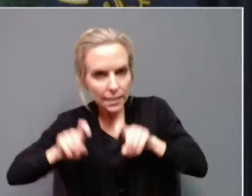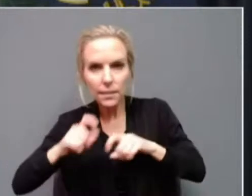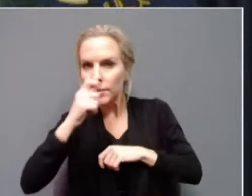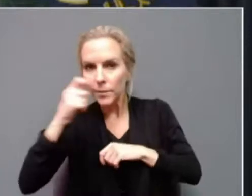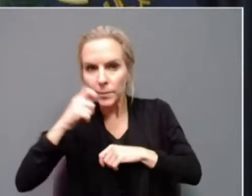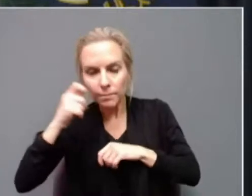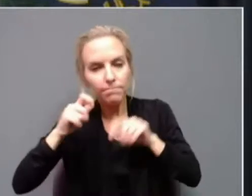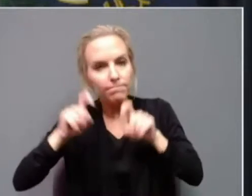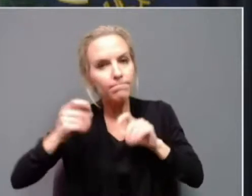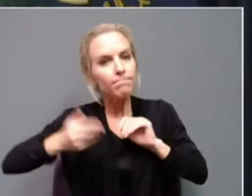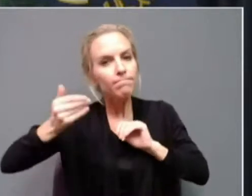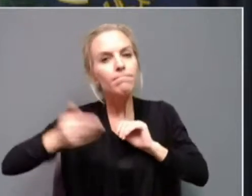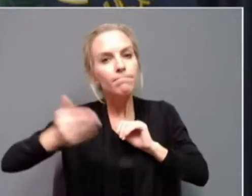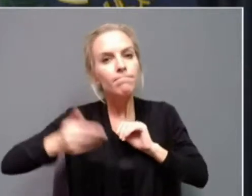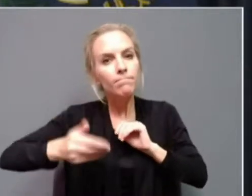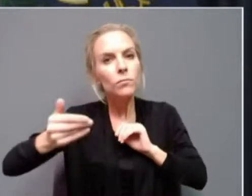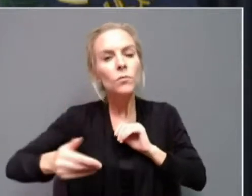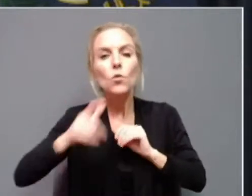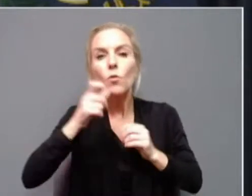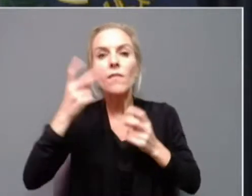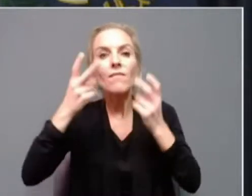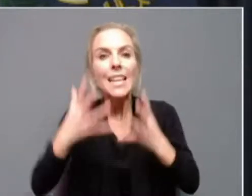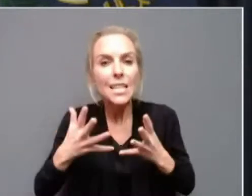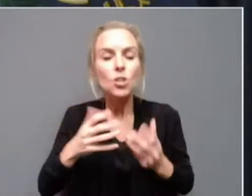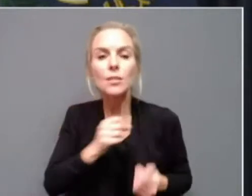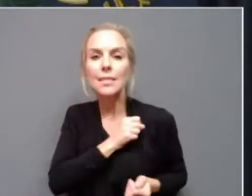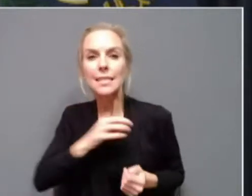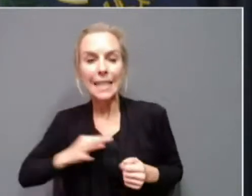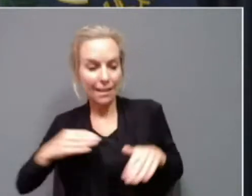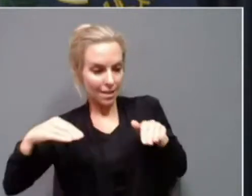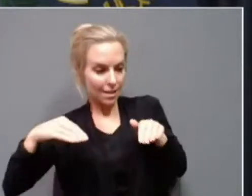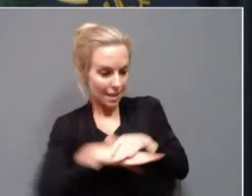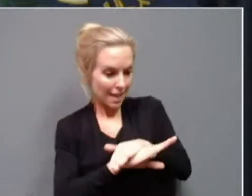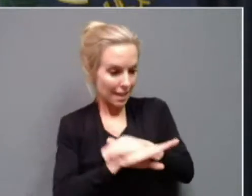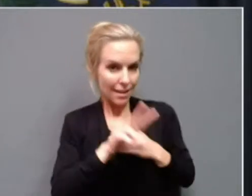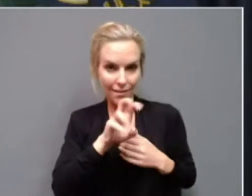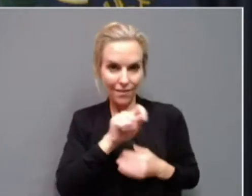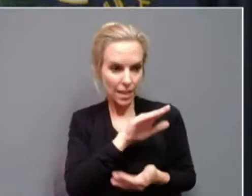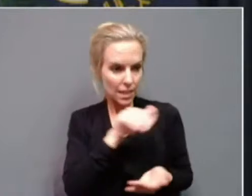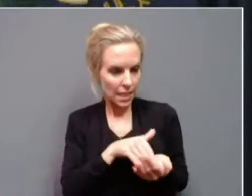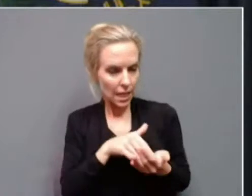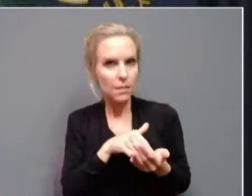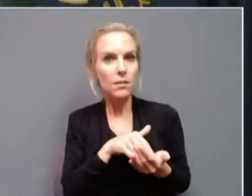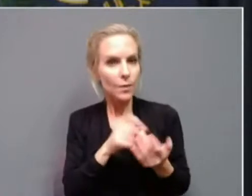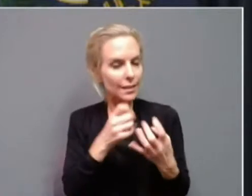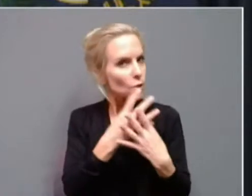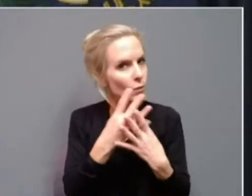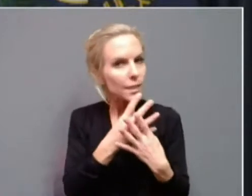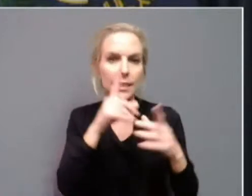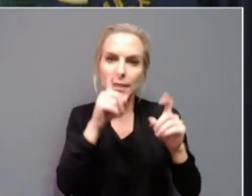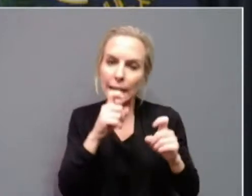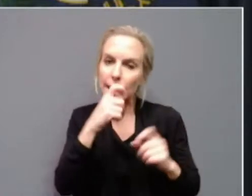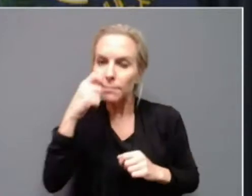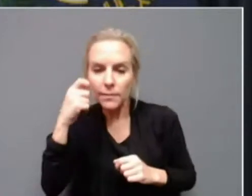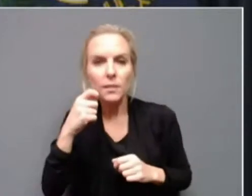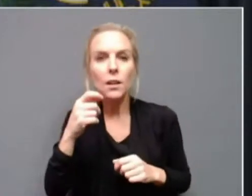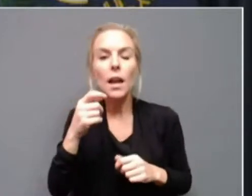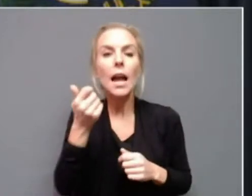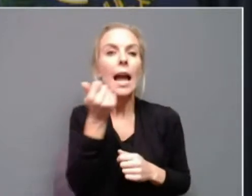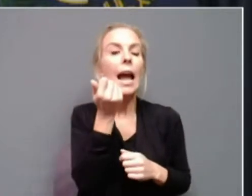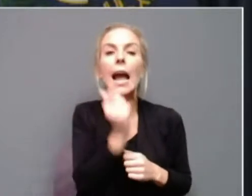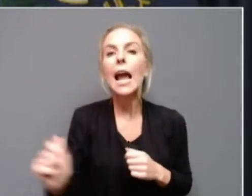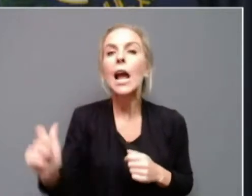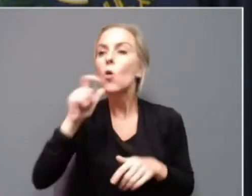routinely our visitors, our staff, and our residents. We monitored anybody that came in our building